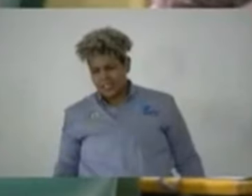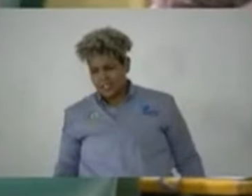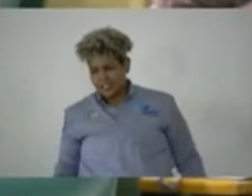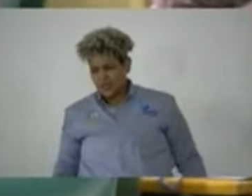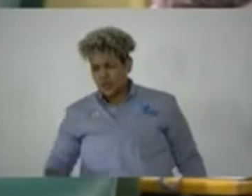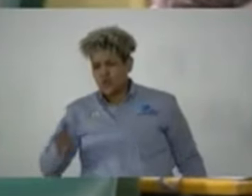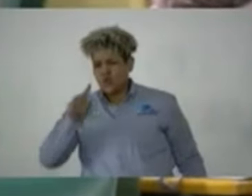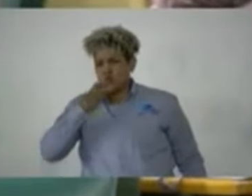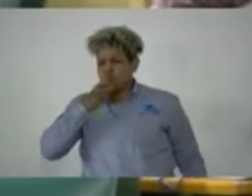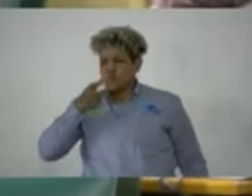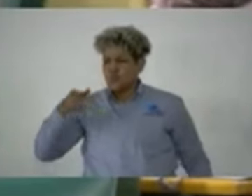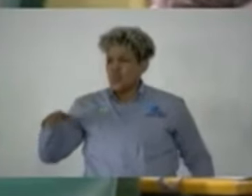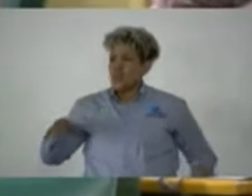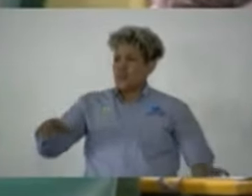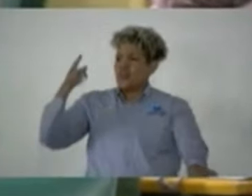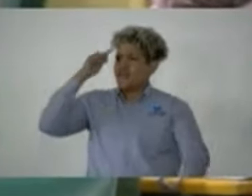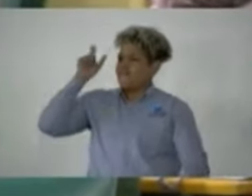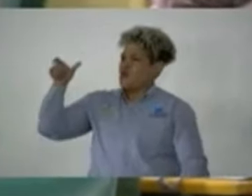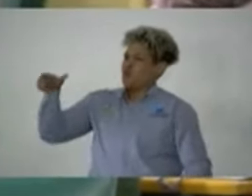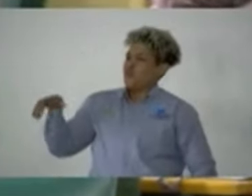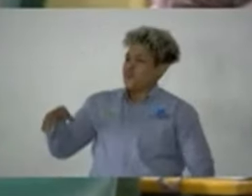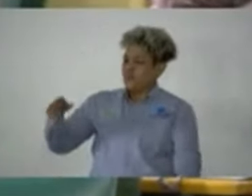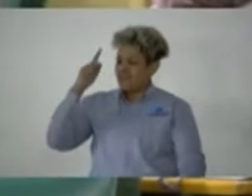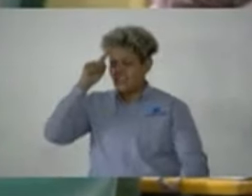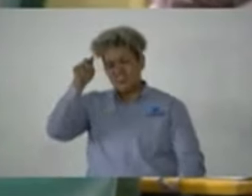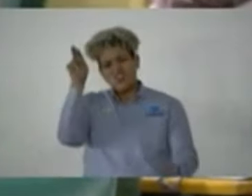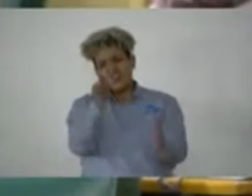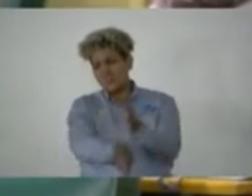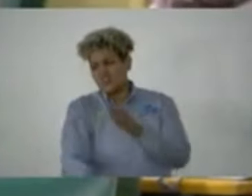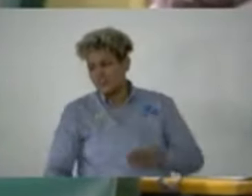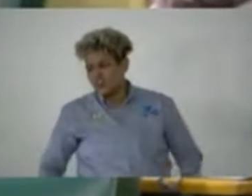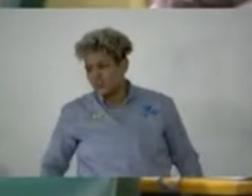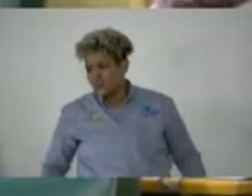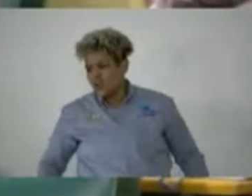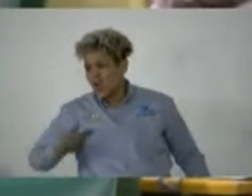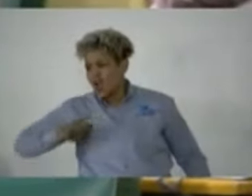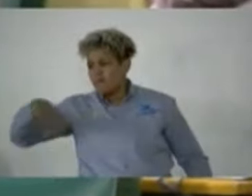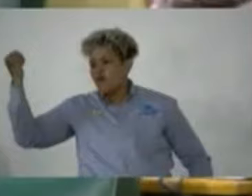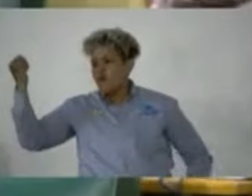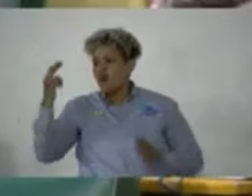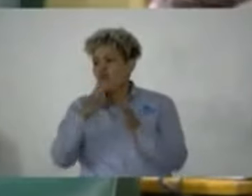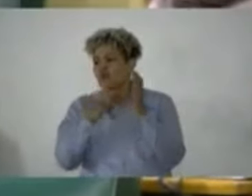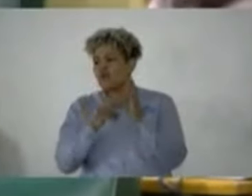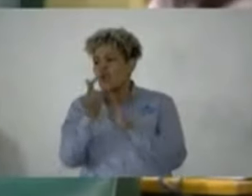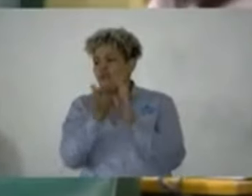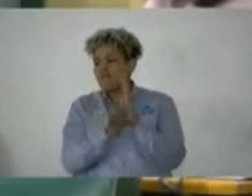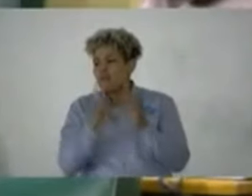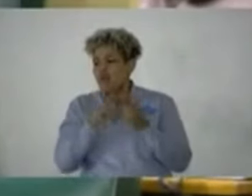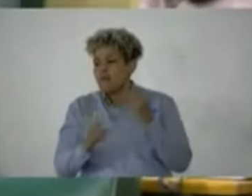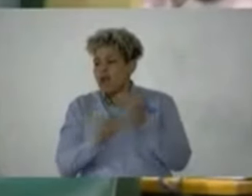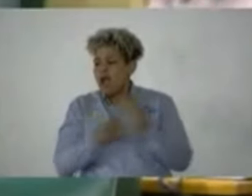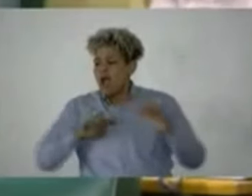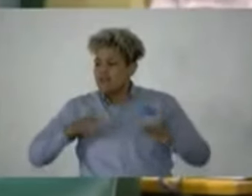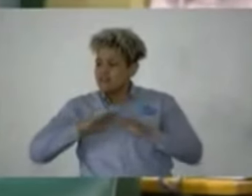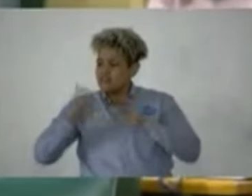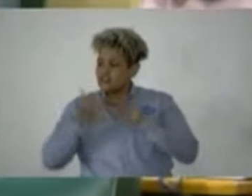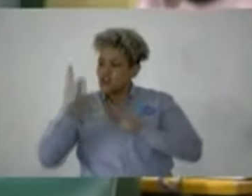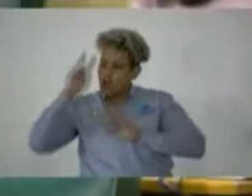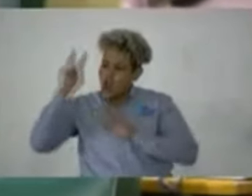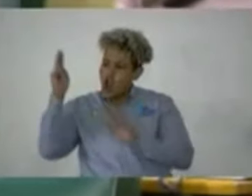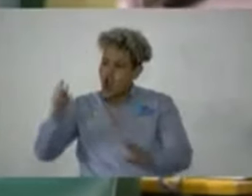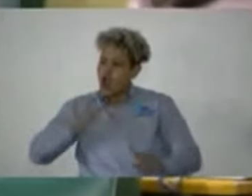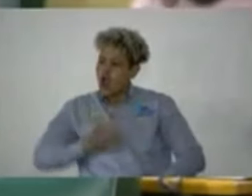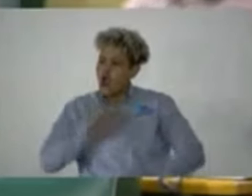am I doing? My speaking is out of order. I am upholding the rule of law and having Jamaica honor